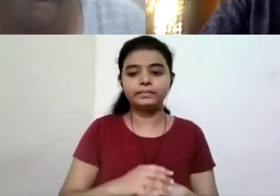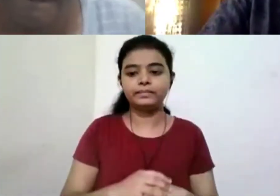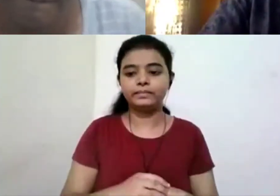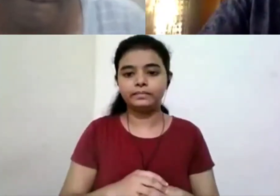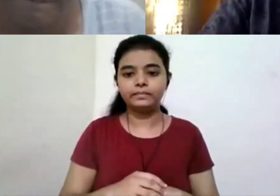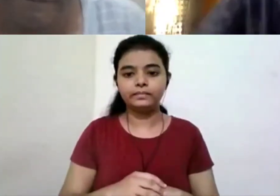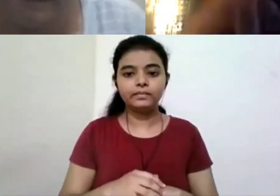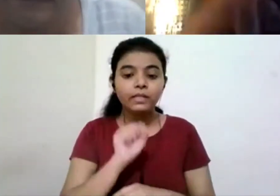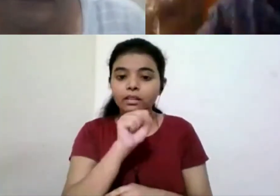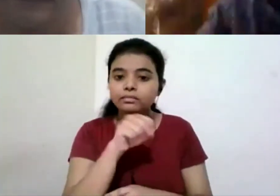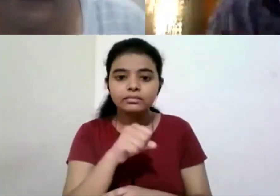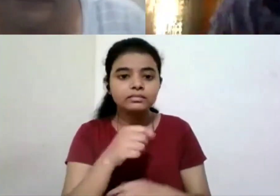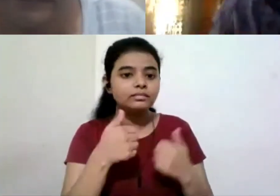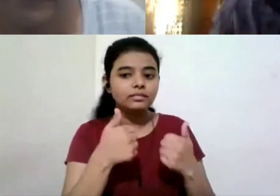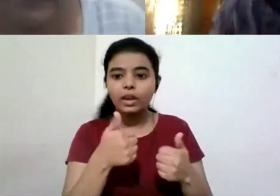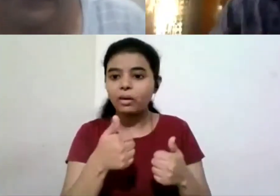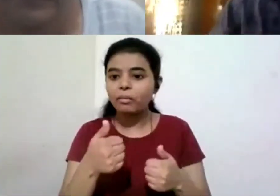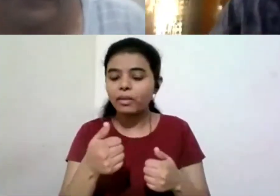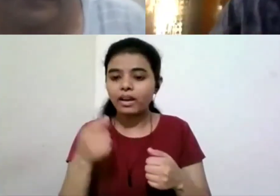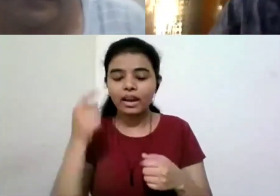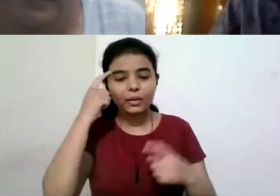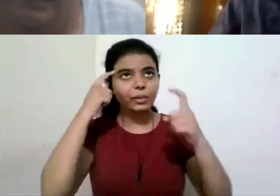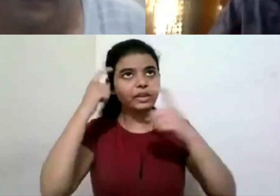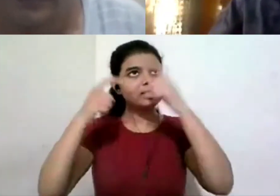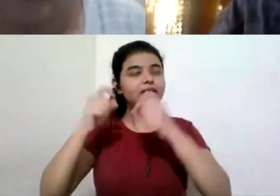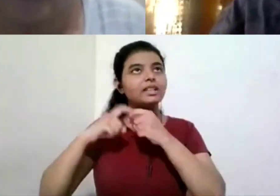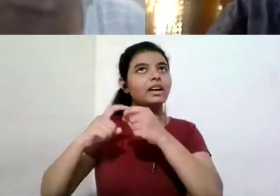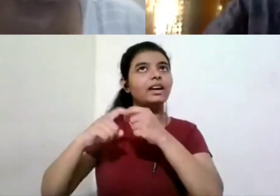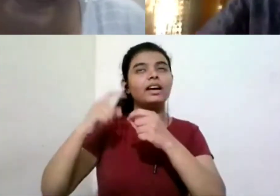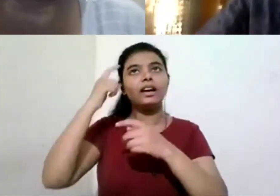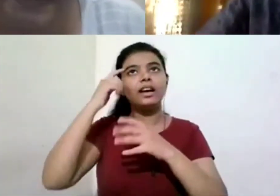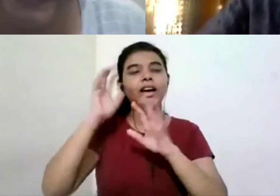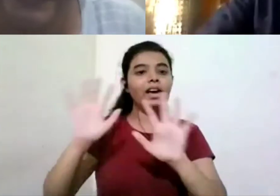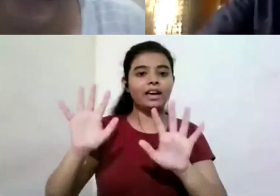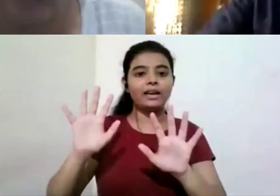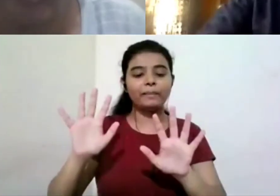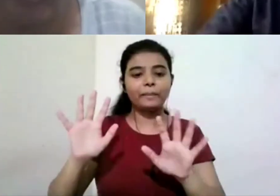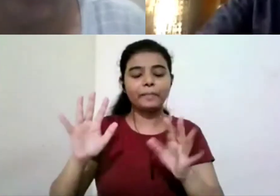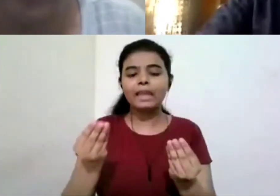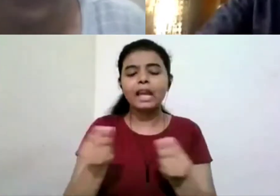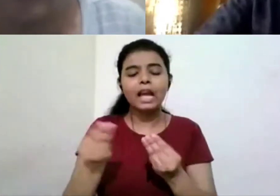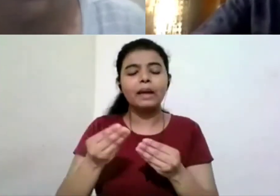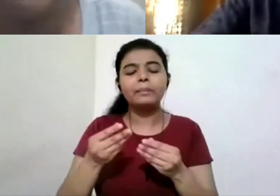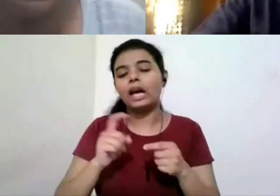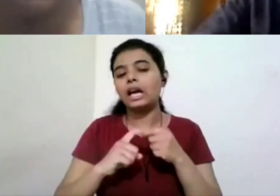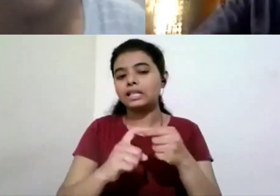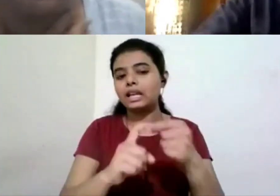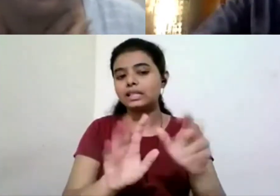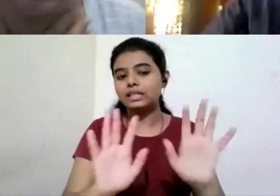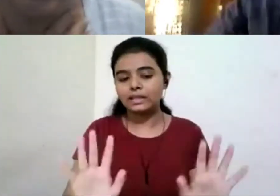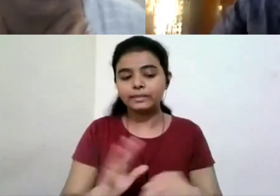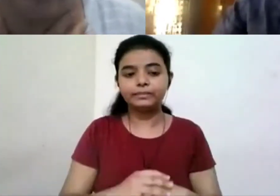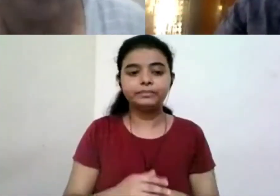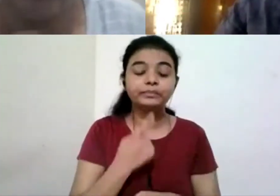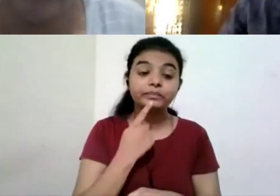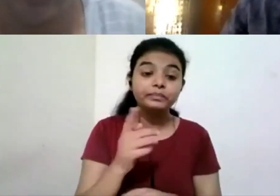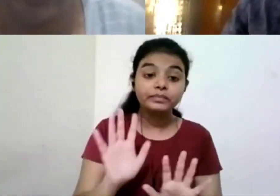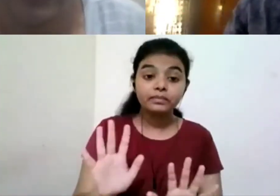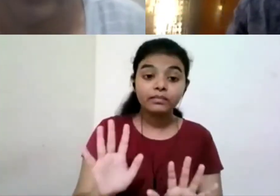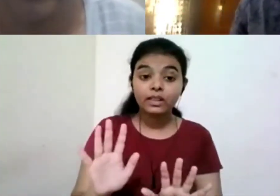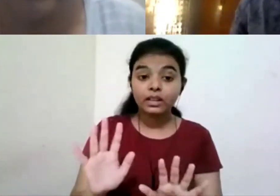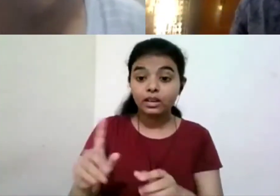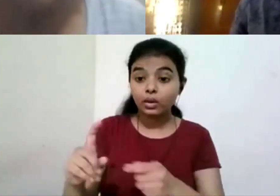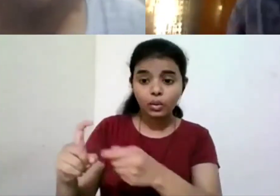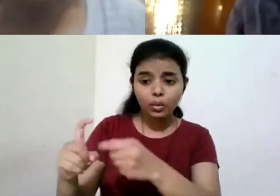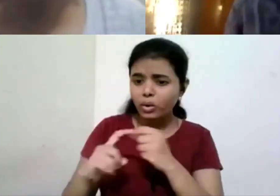Yeah, it raises further questions in my mind, which I'll put forth to you in some time. Sort but of, maybe I'm not saying that questions won't